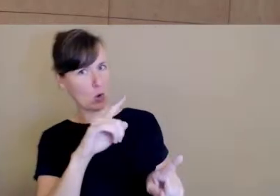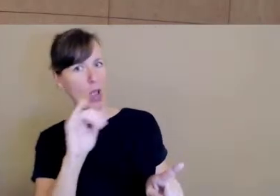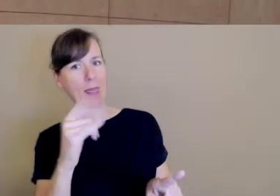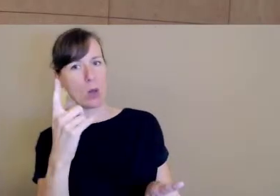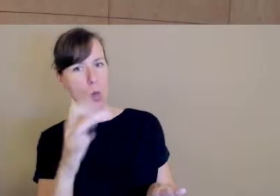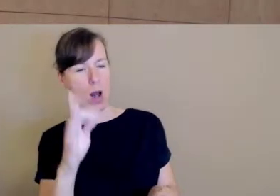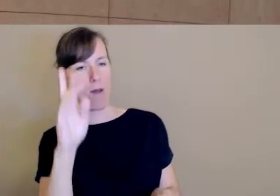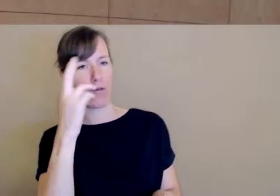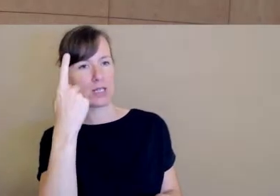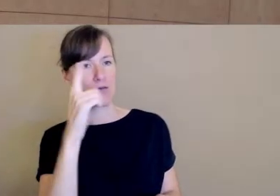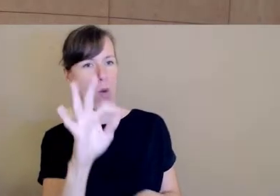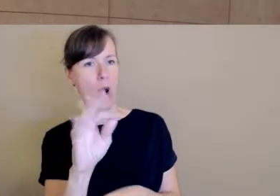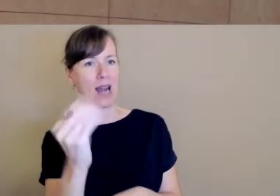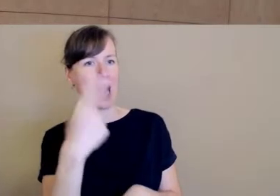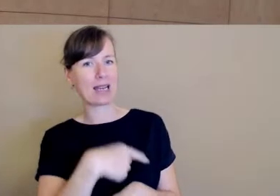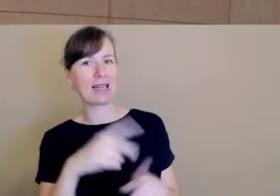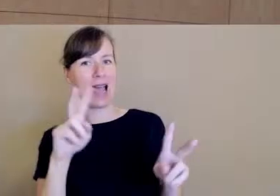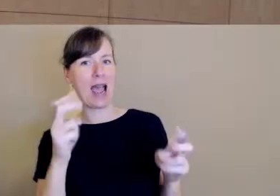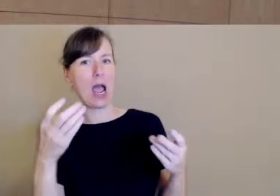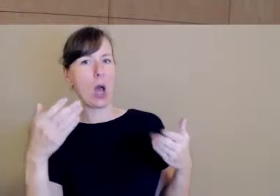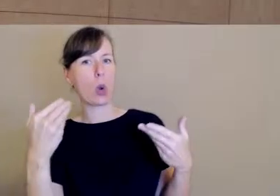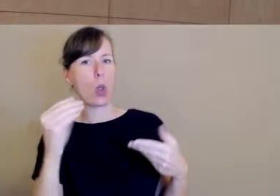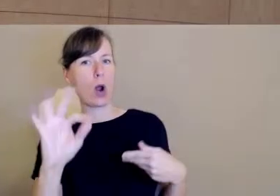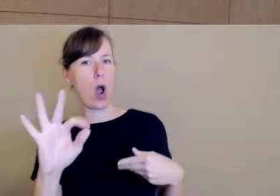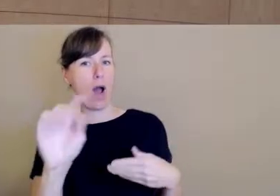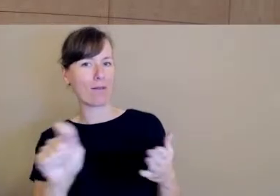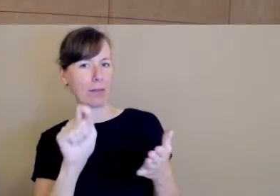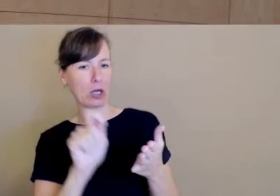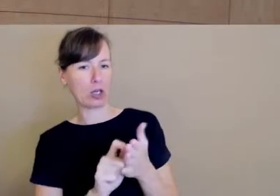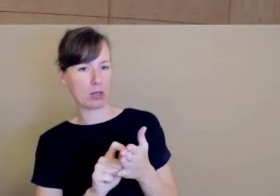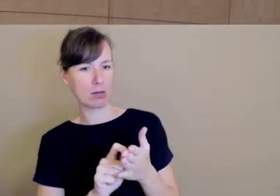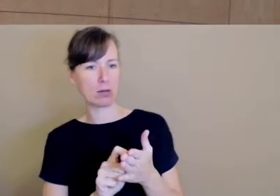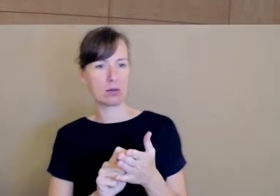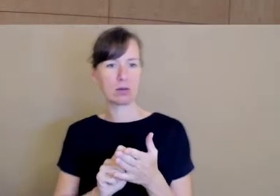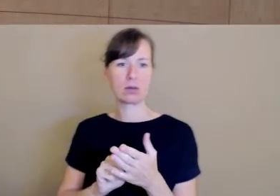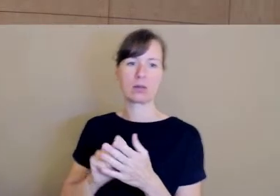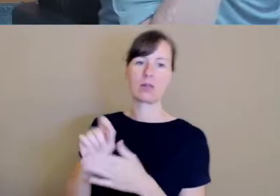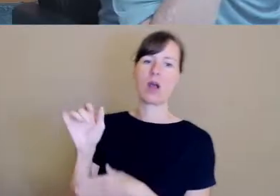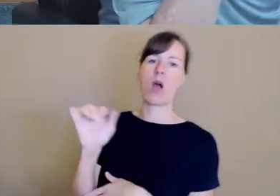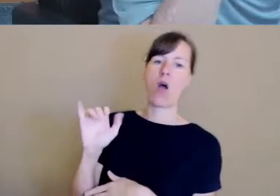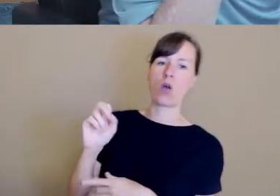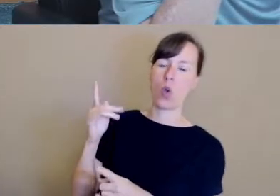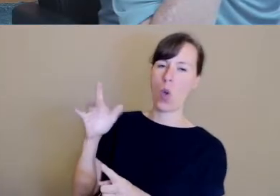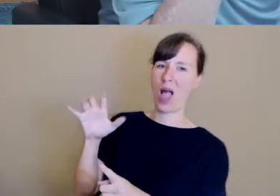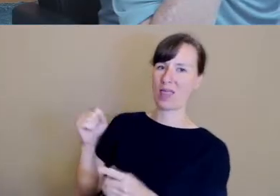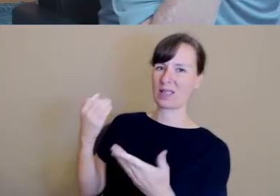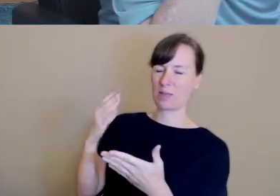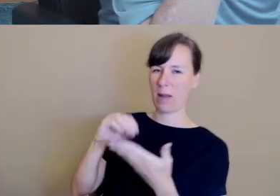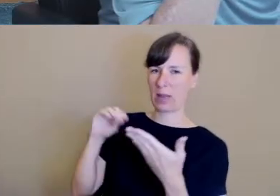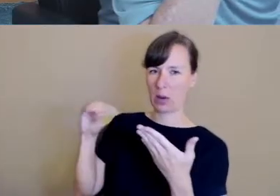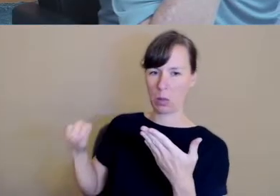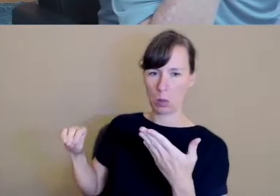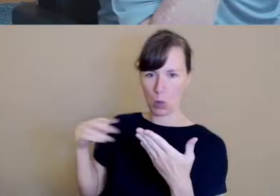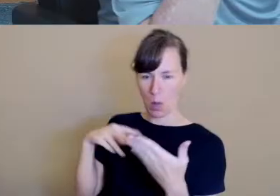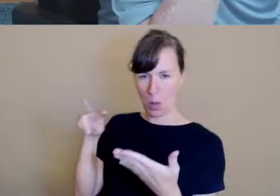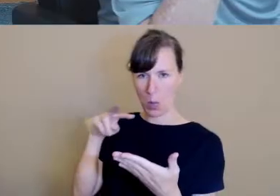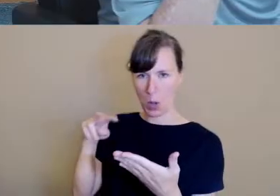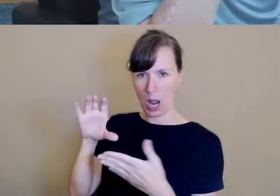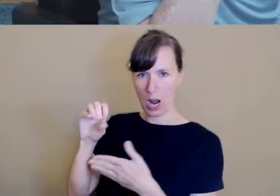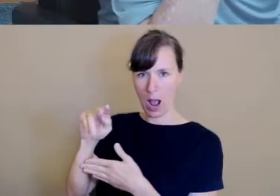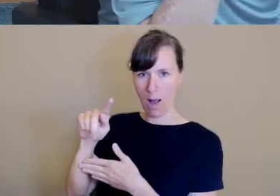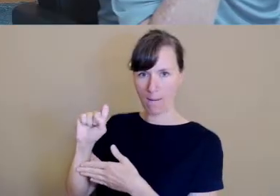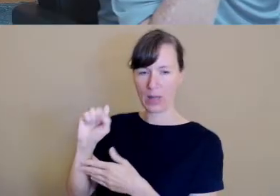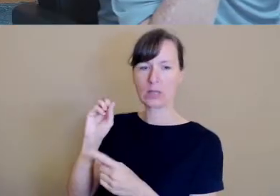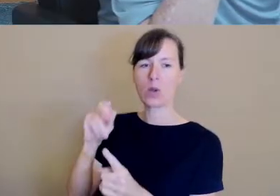so that's, I think that's there, and also the ethics, and again, maybe this moved, I'm just looking at the comments, that there had been a statement about